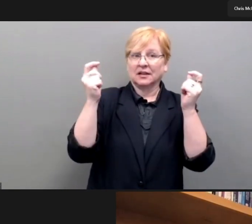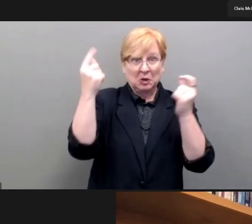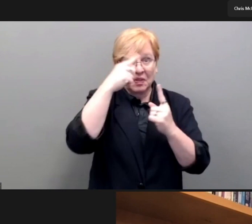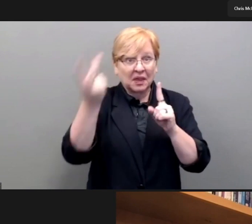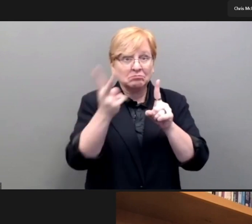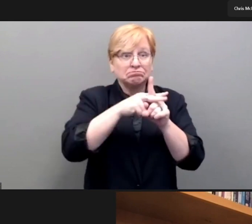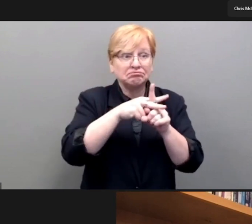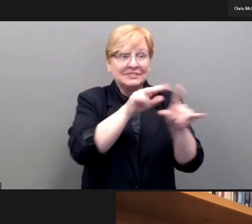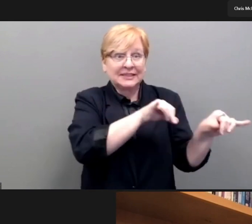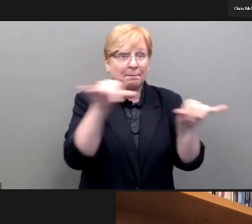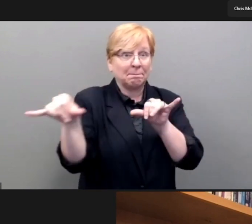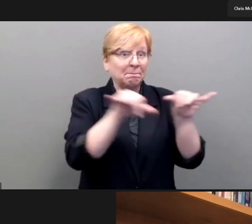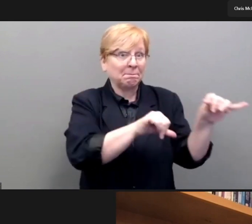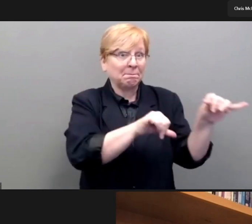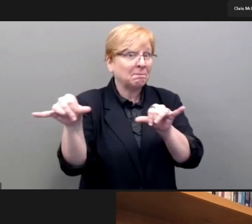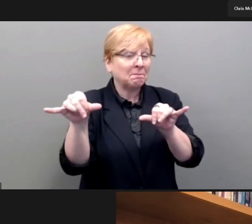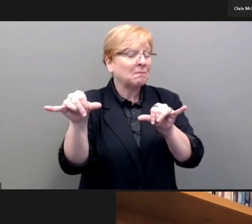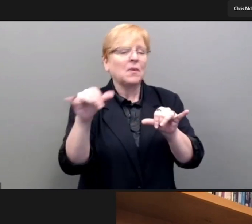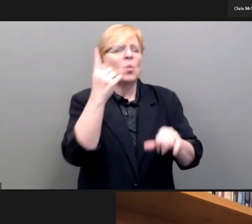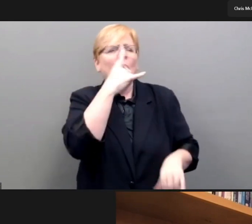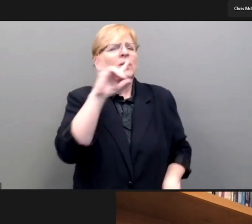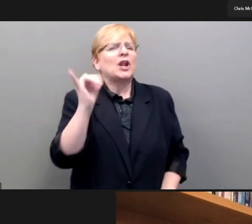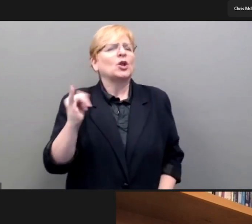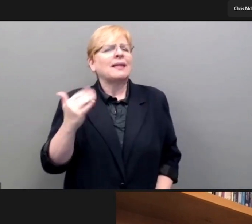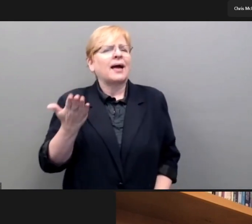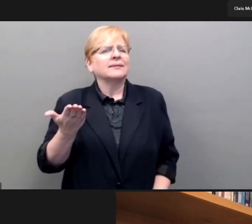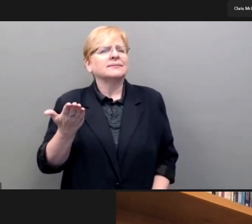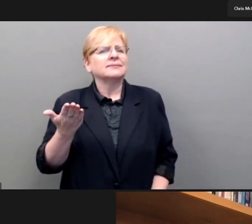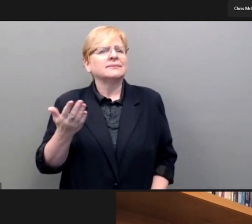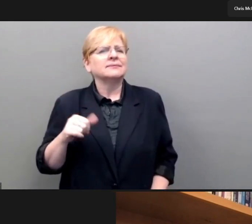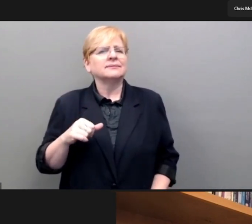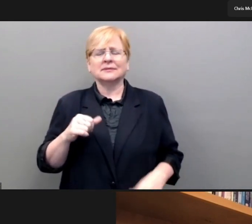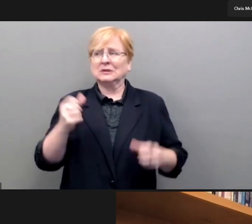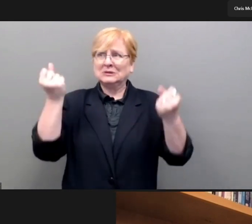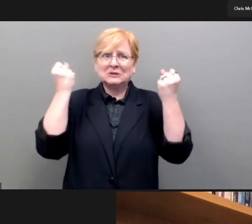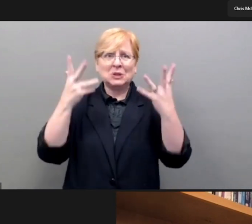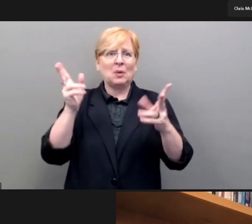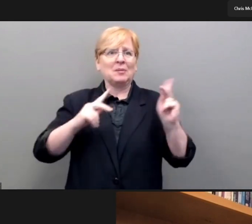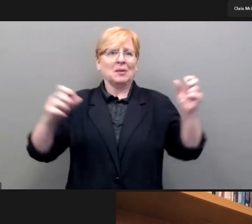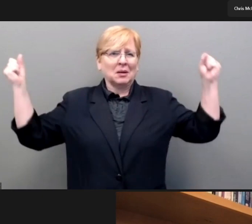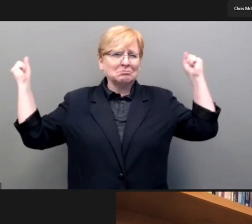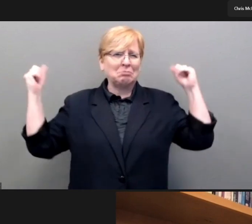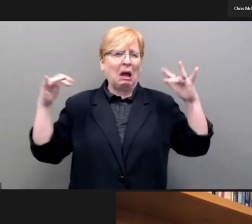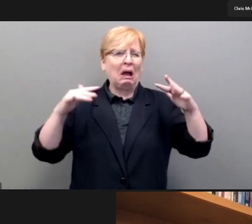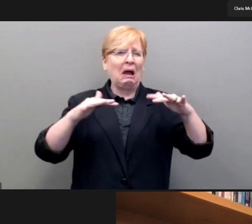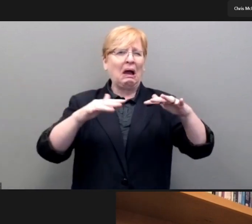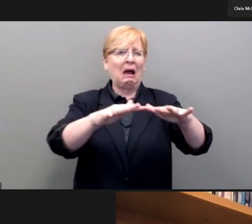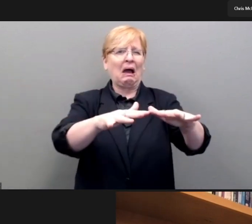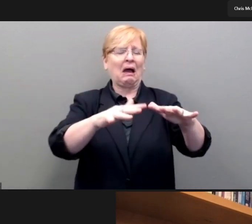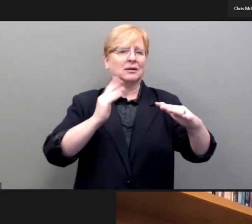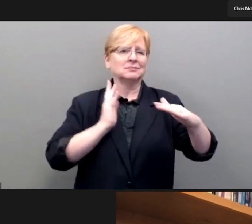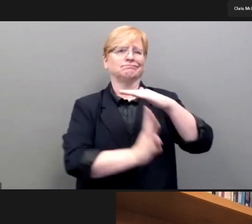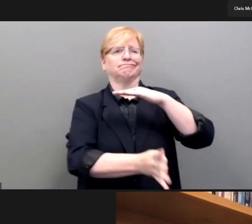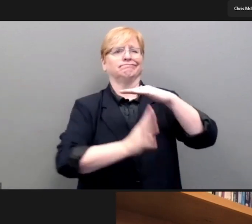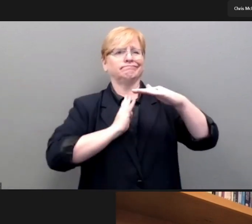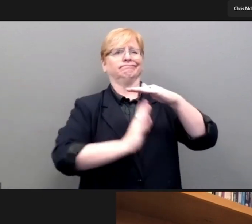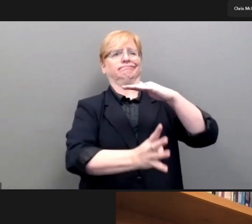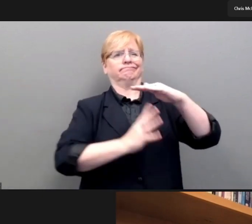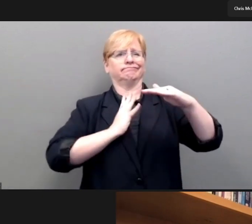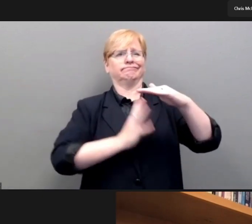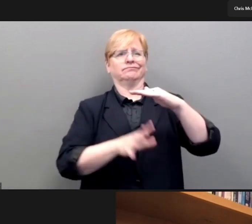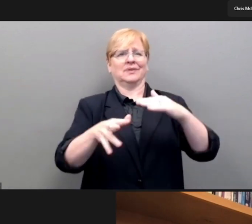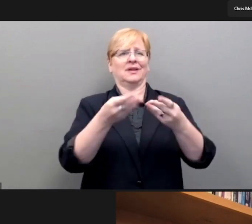does this implementation look like logistically when you have so many people potentially going in and out of that fairground facility? Thank